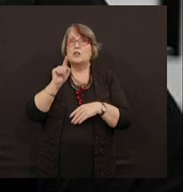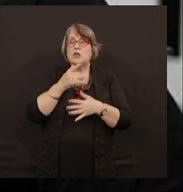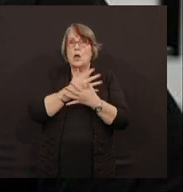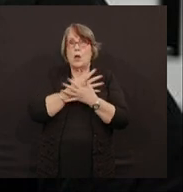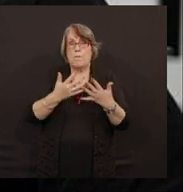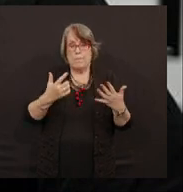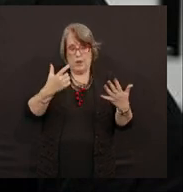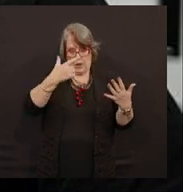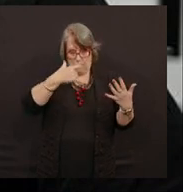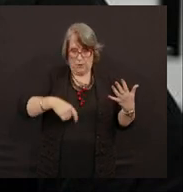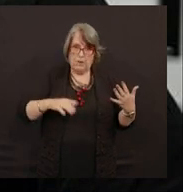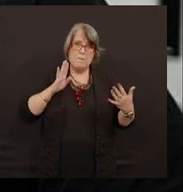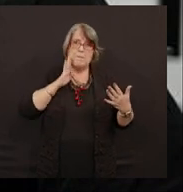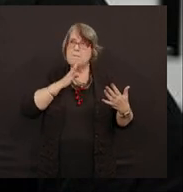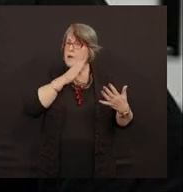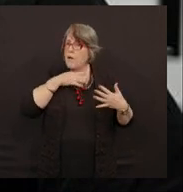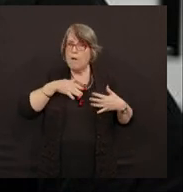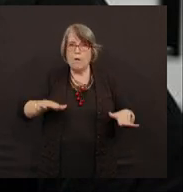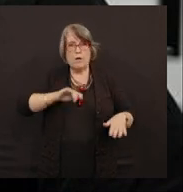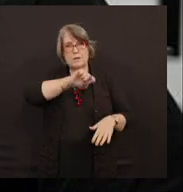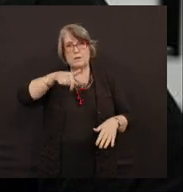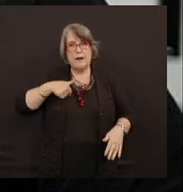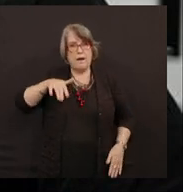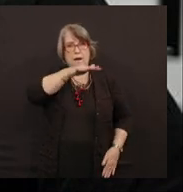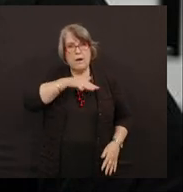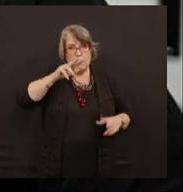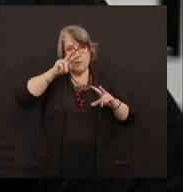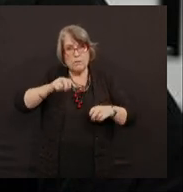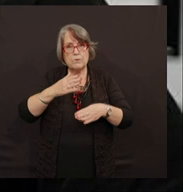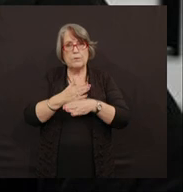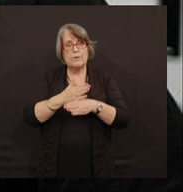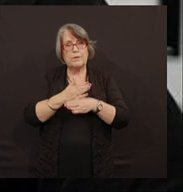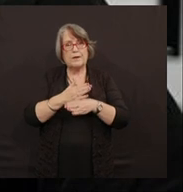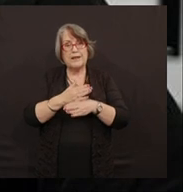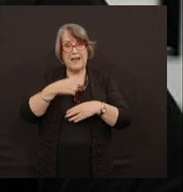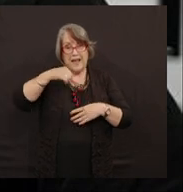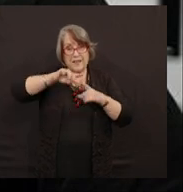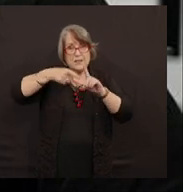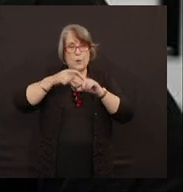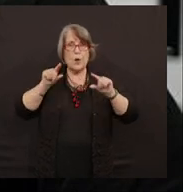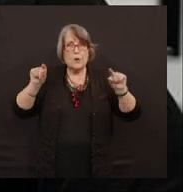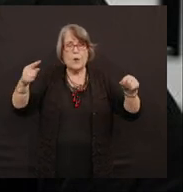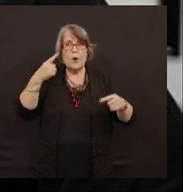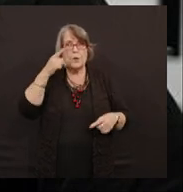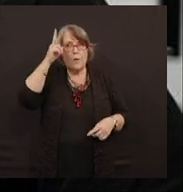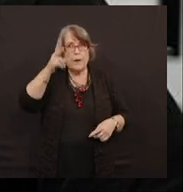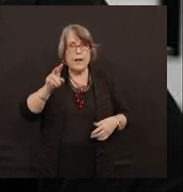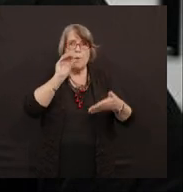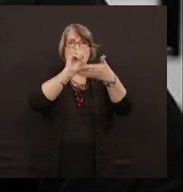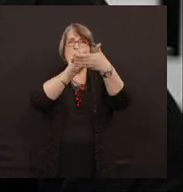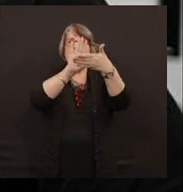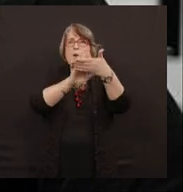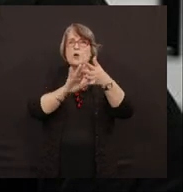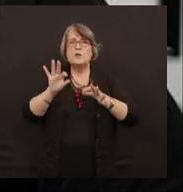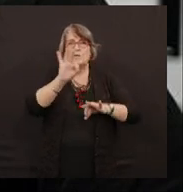personal void, but a massive loss in our field. And this week on Twitter, I saw it again when I was posting about a